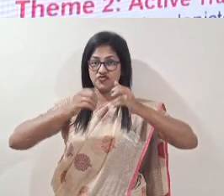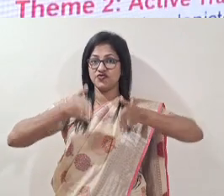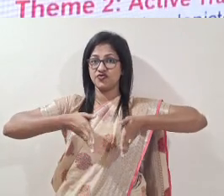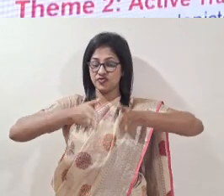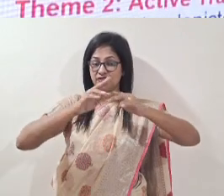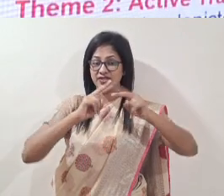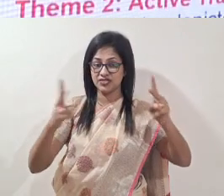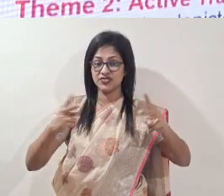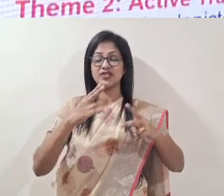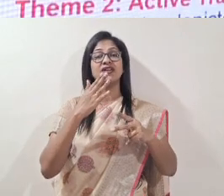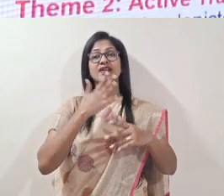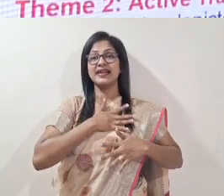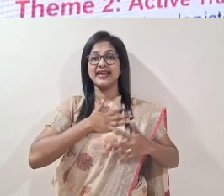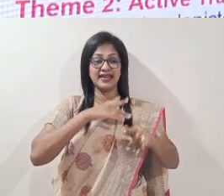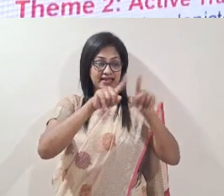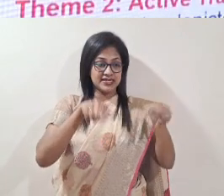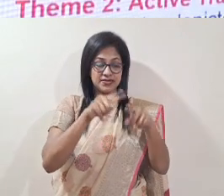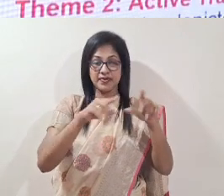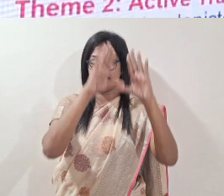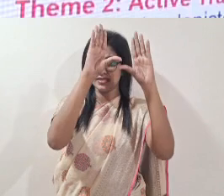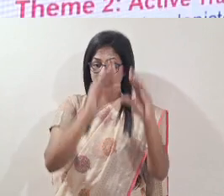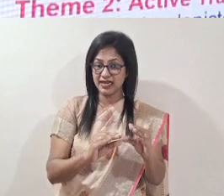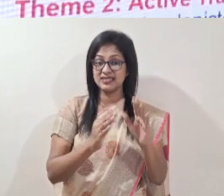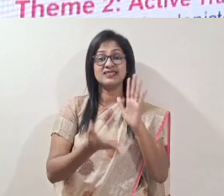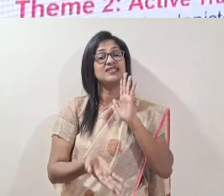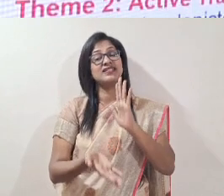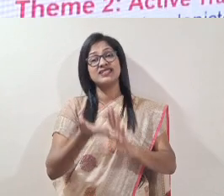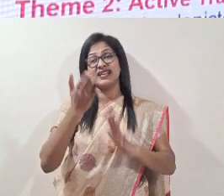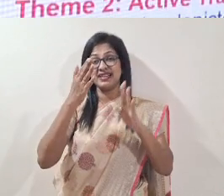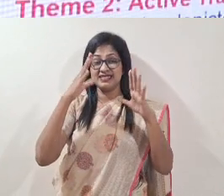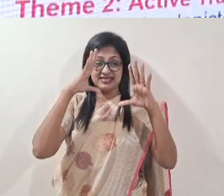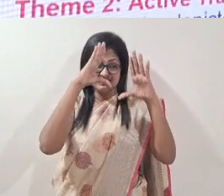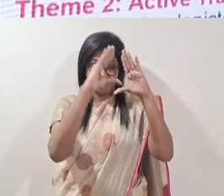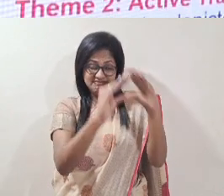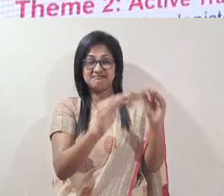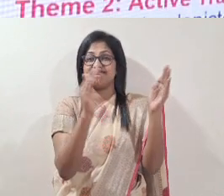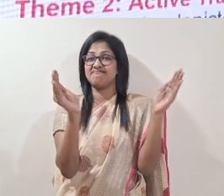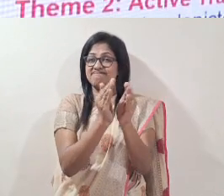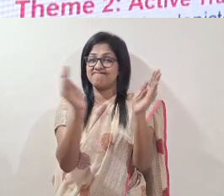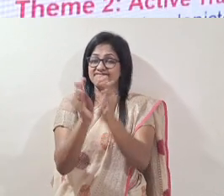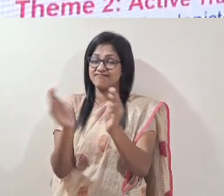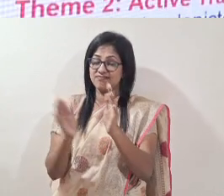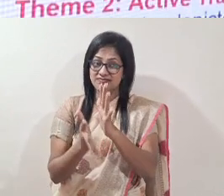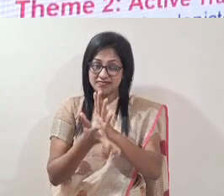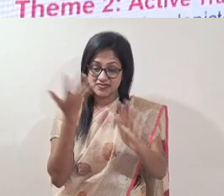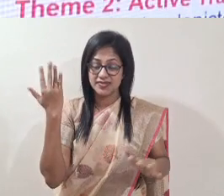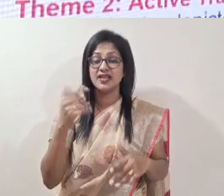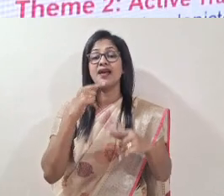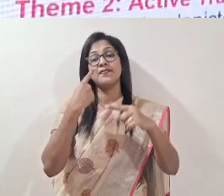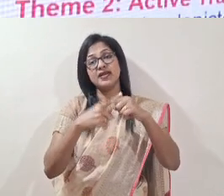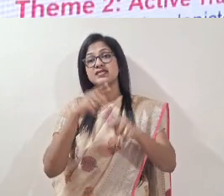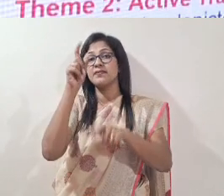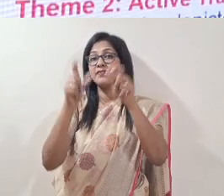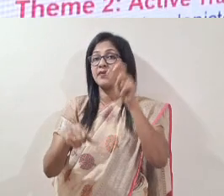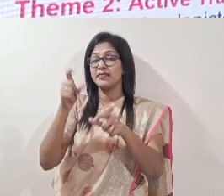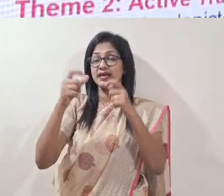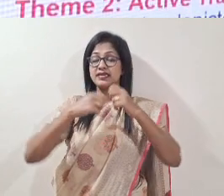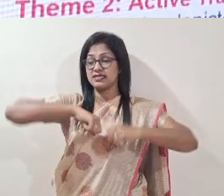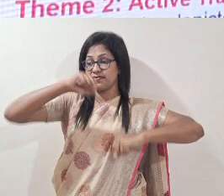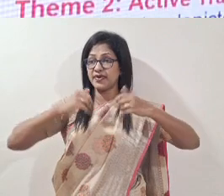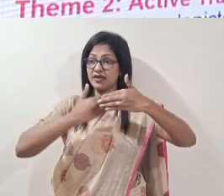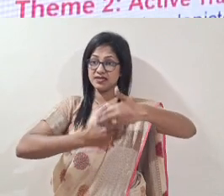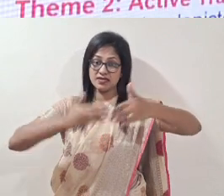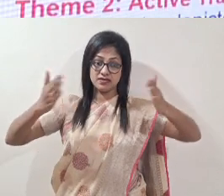structures, a lack of green space or heavily dense spaces, and no public space. That's a